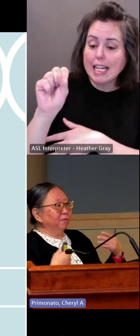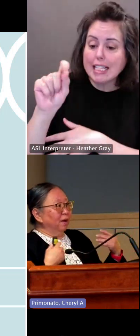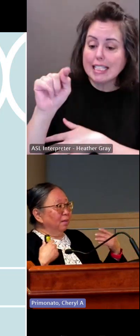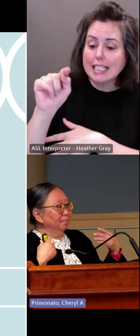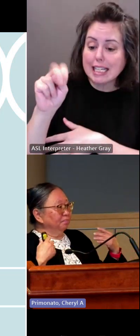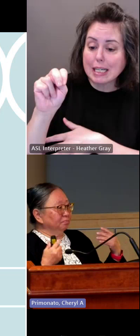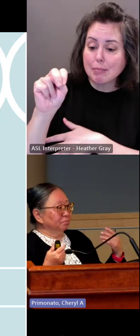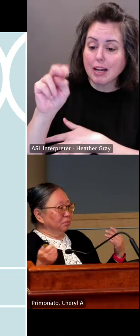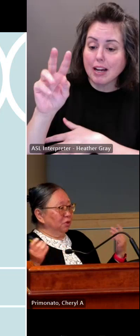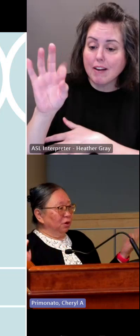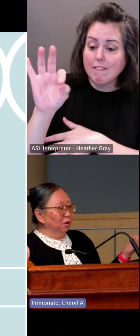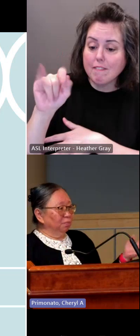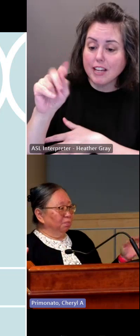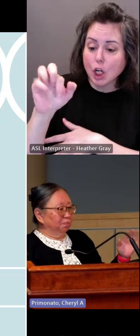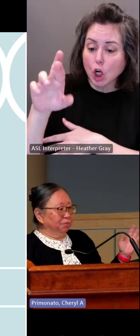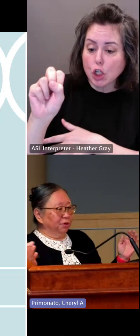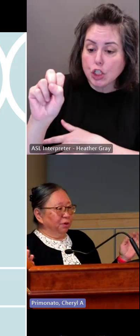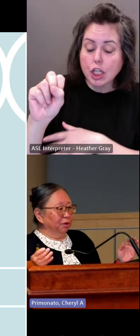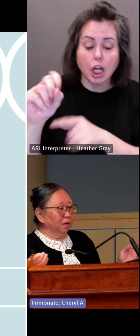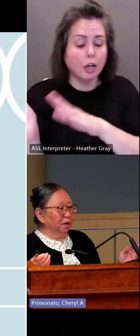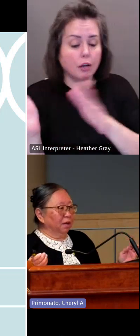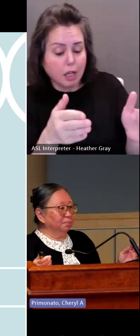They have their